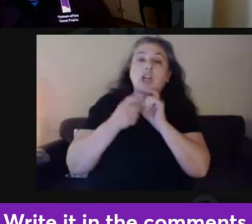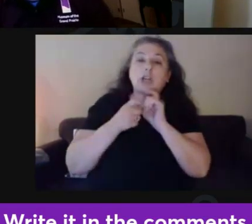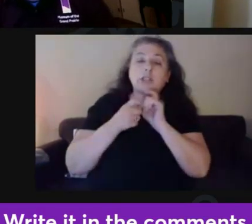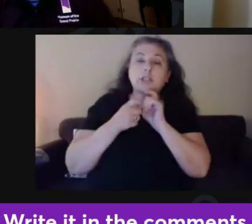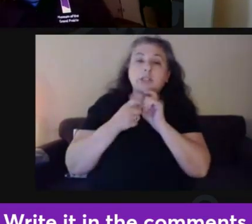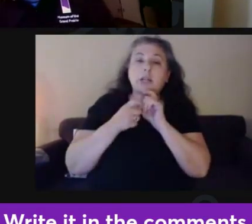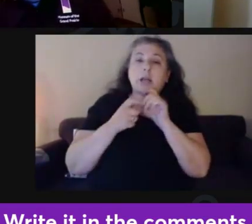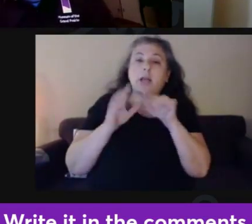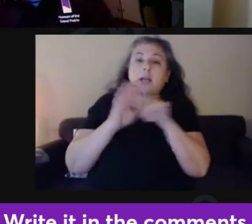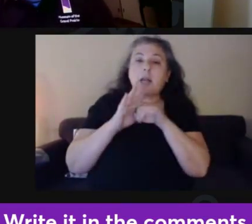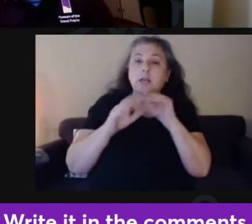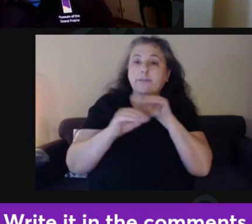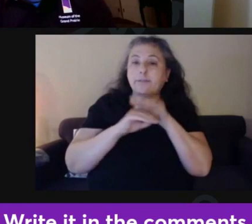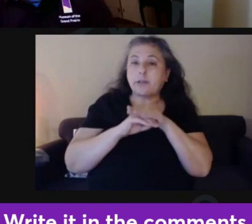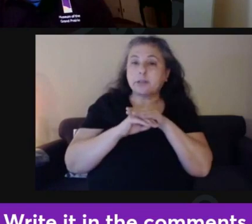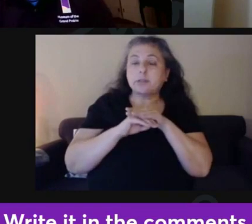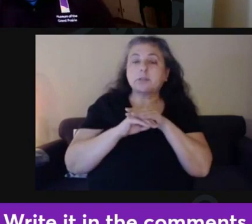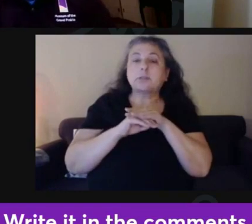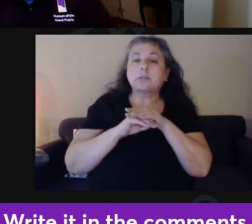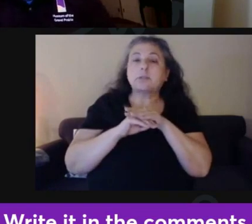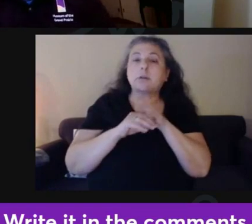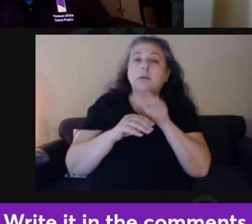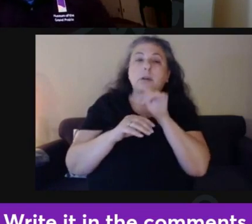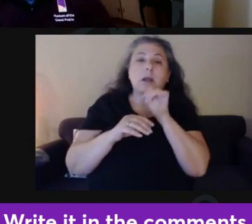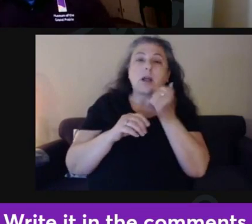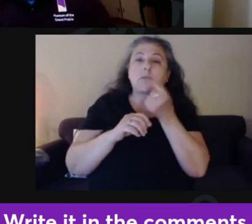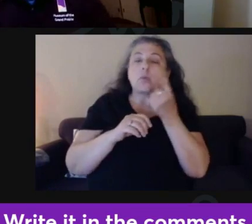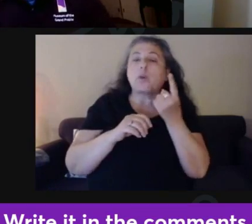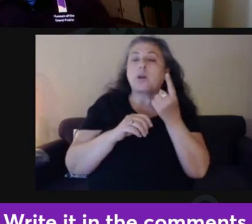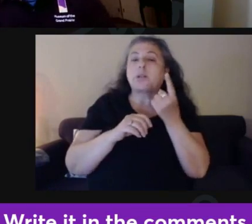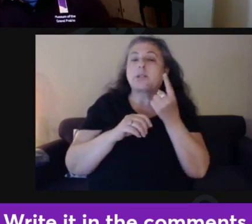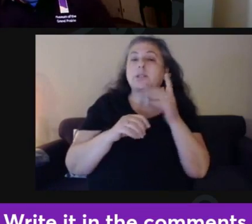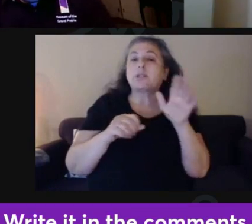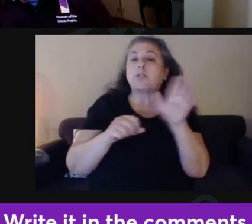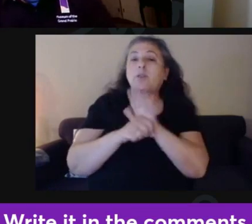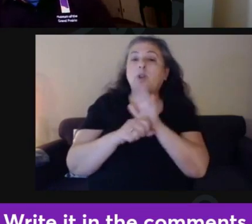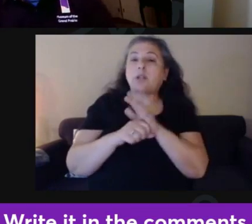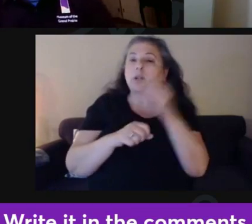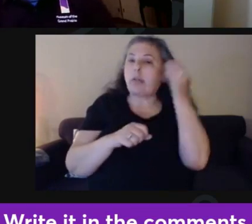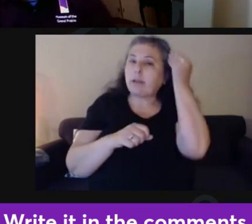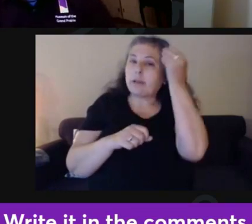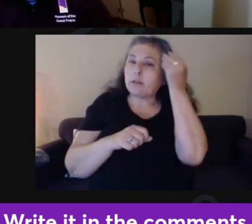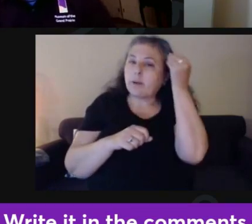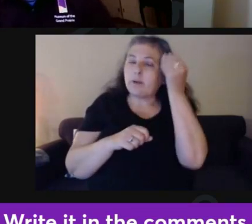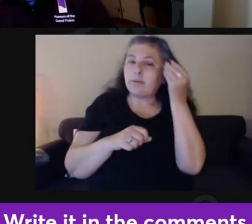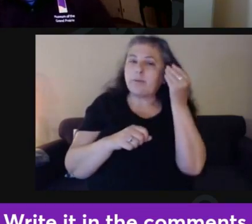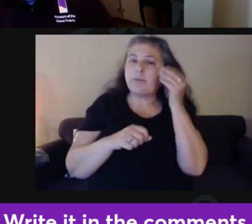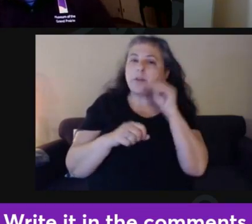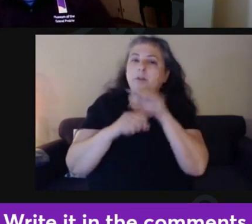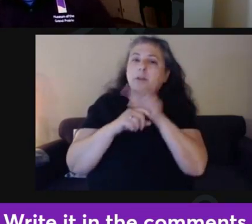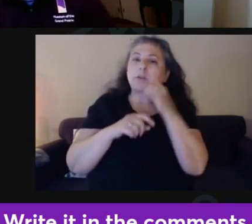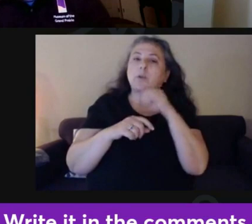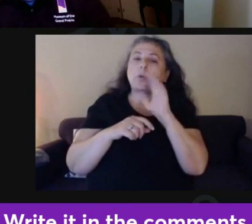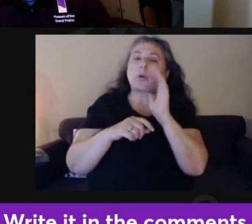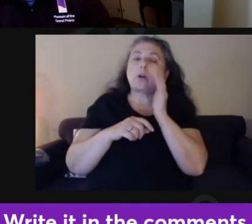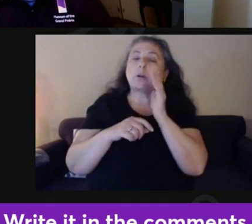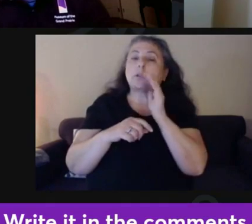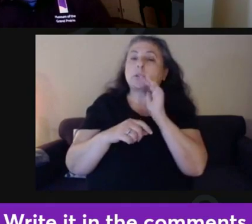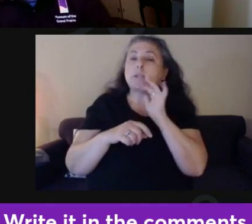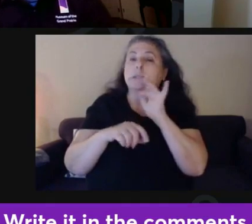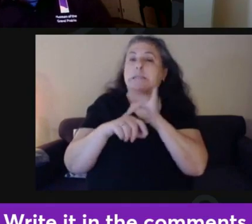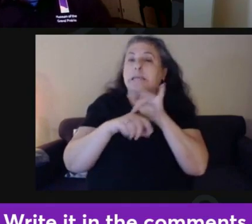effects that maybe not everybody is fully considering. The effects is just touching